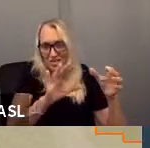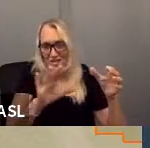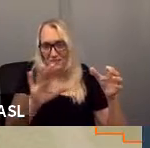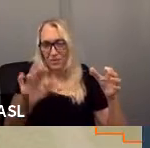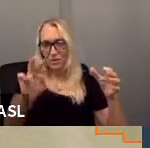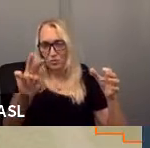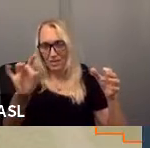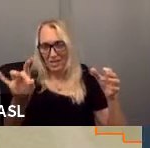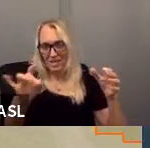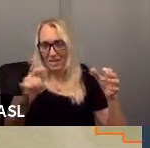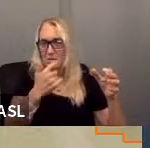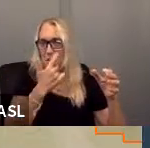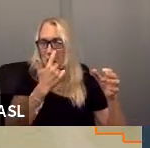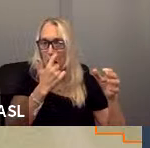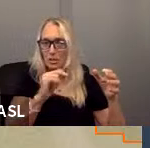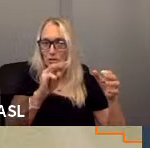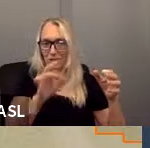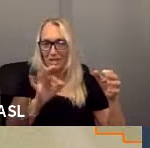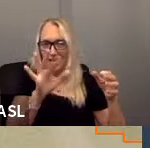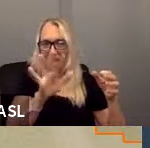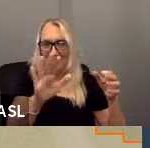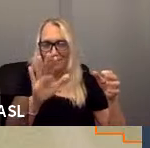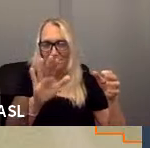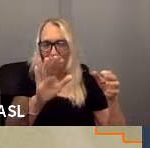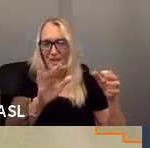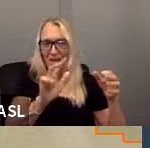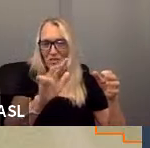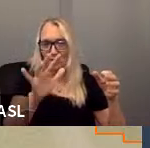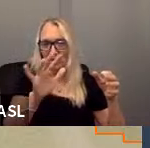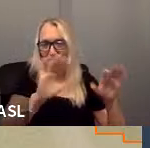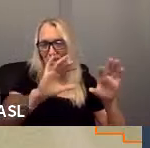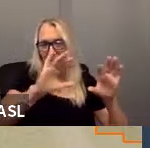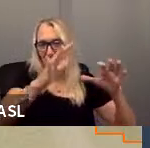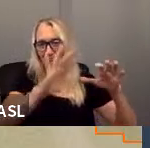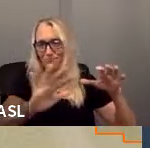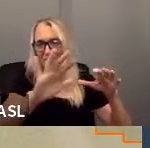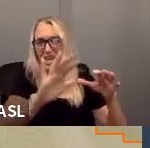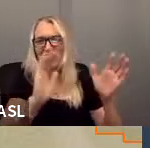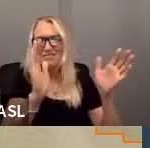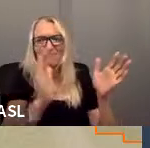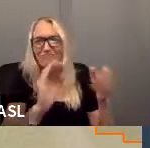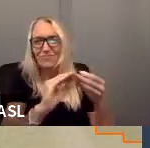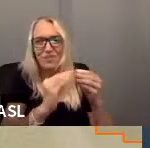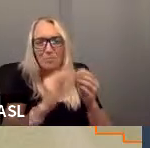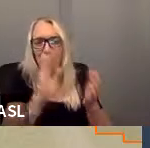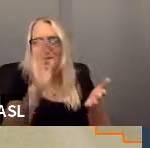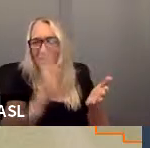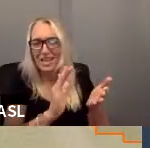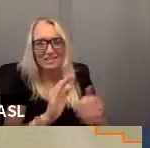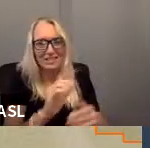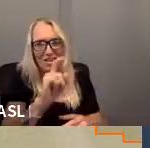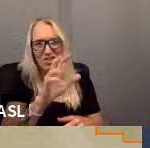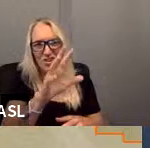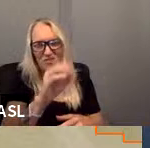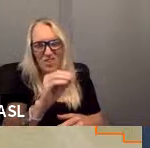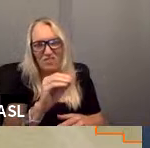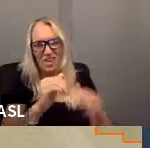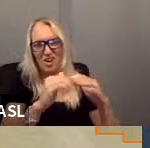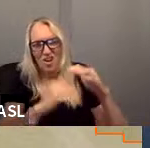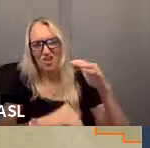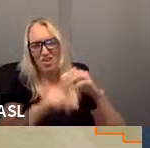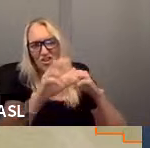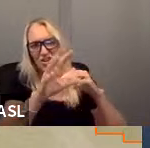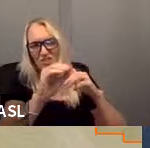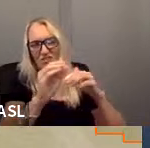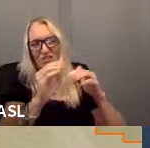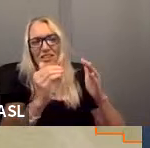28th, 29th, and 35th have less than the needed 157,000 residents, and